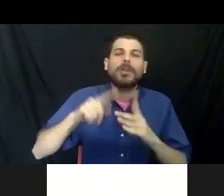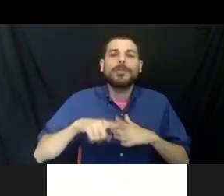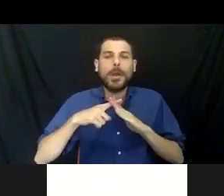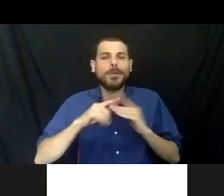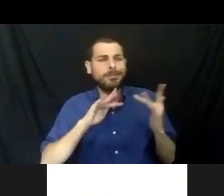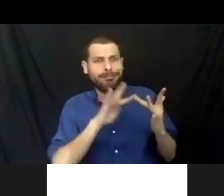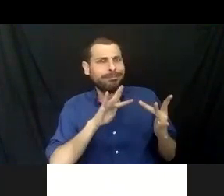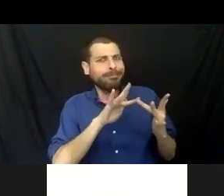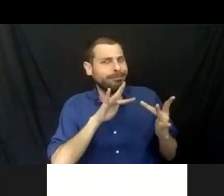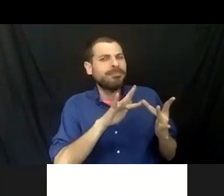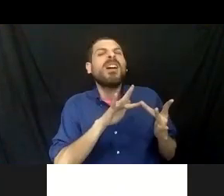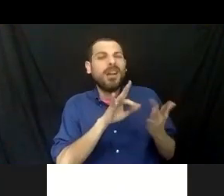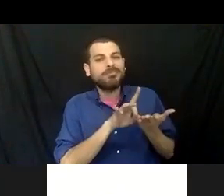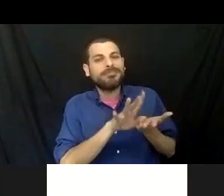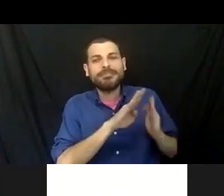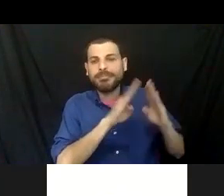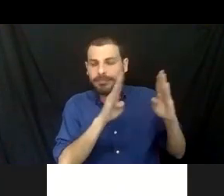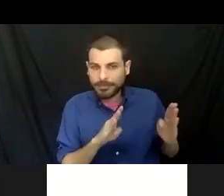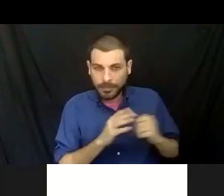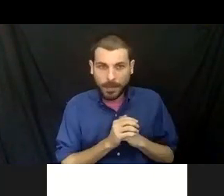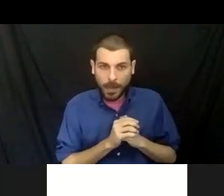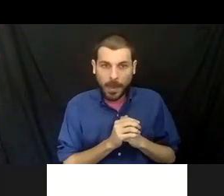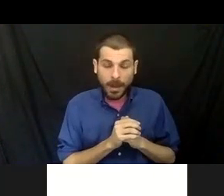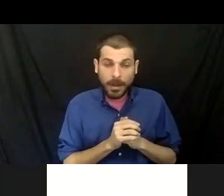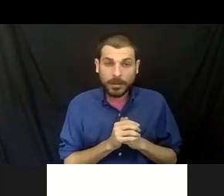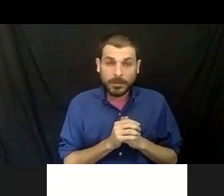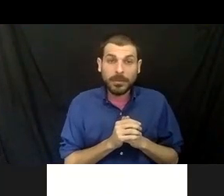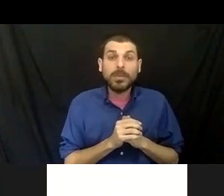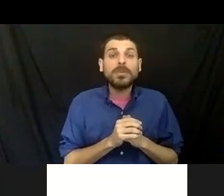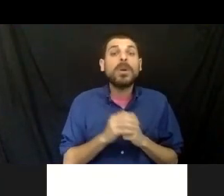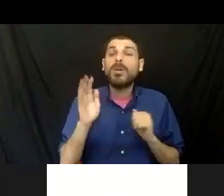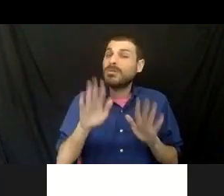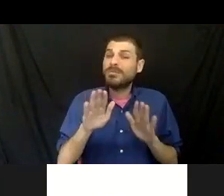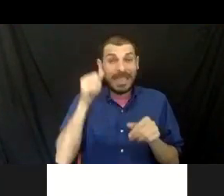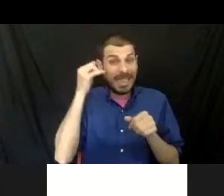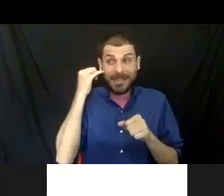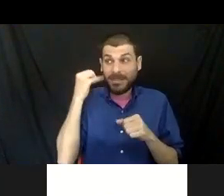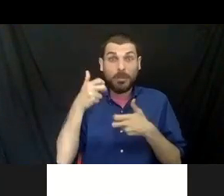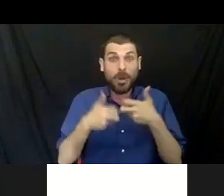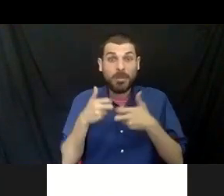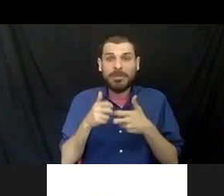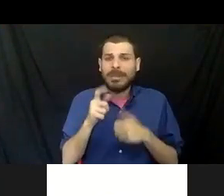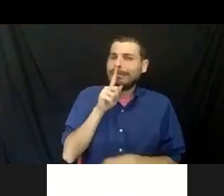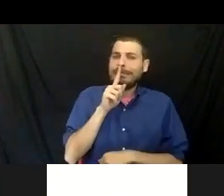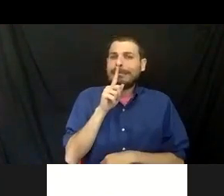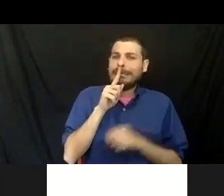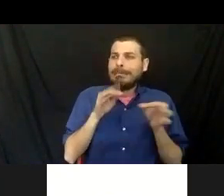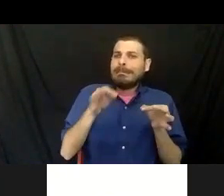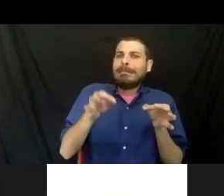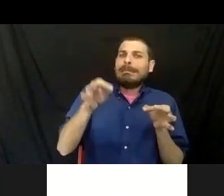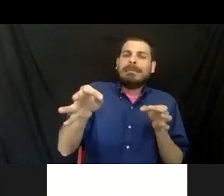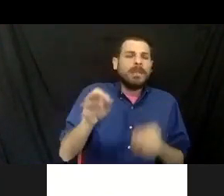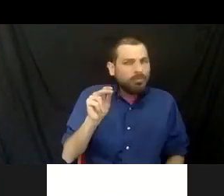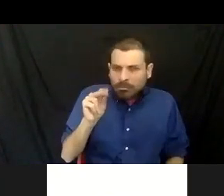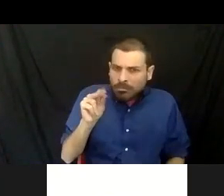reach out and try to get help from your lender, your servicer, the better. But you should also, know that you do